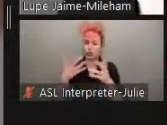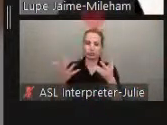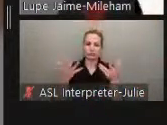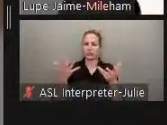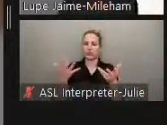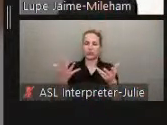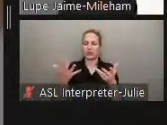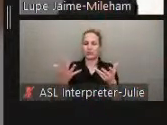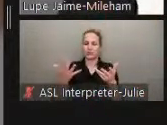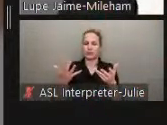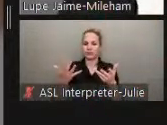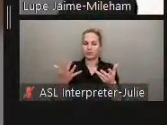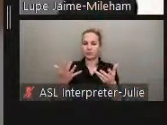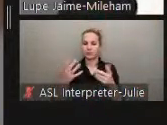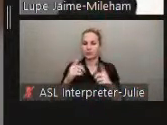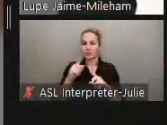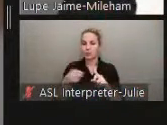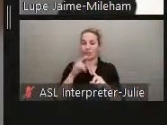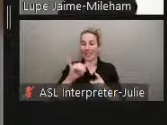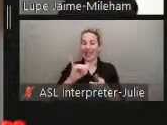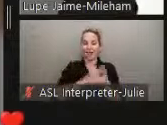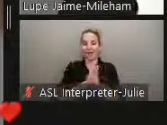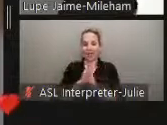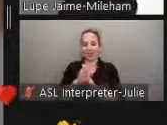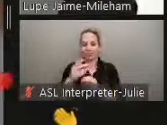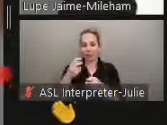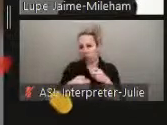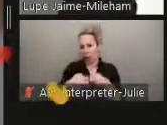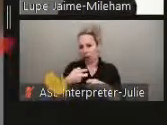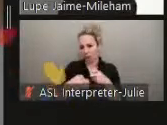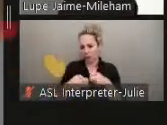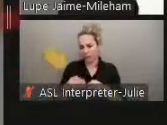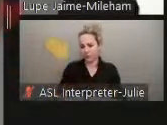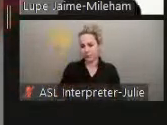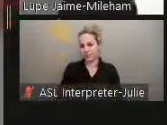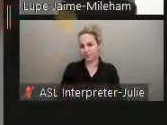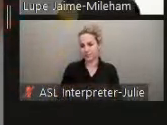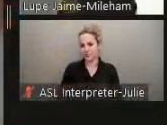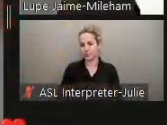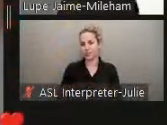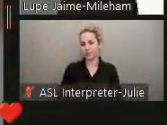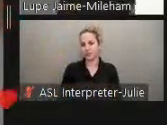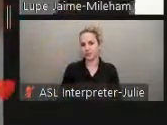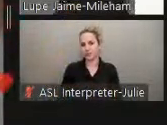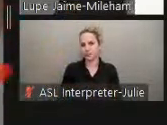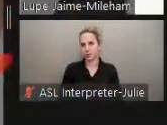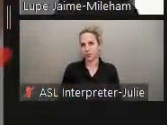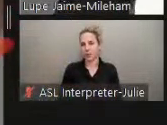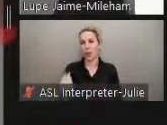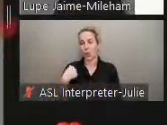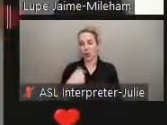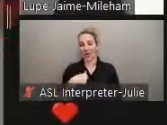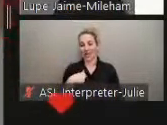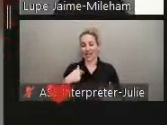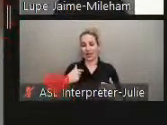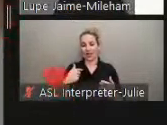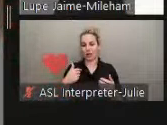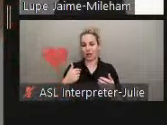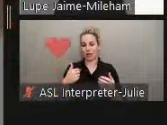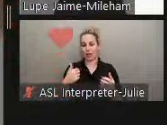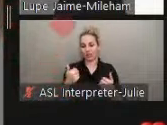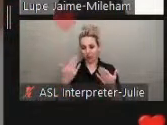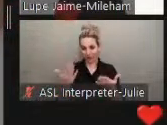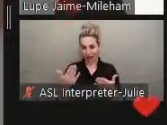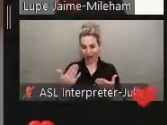when that becomes a problem? Because we, as providers, when we have